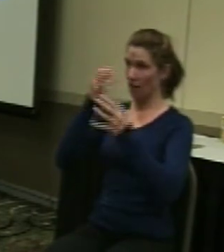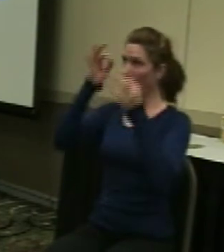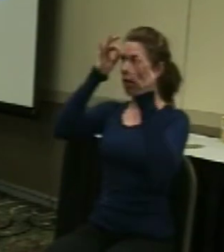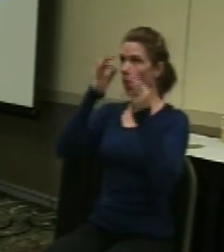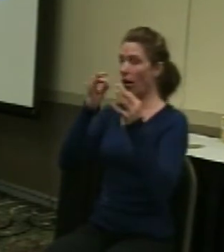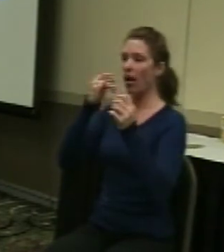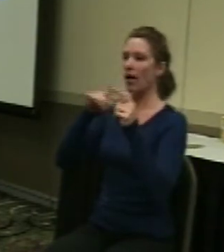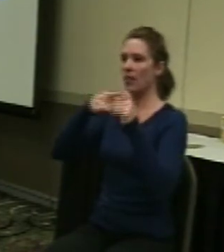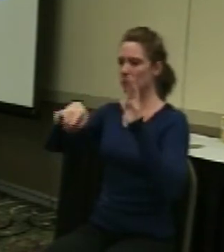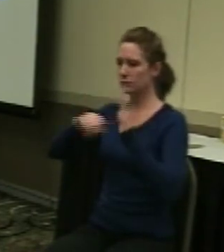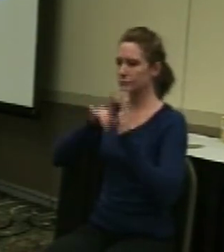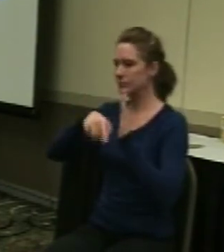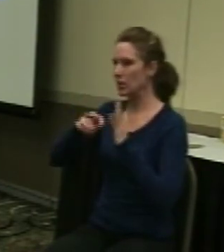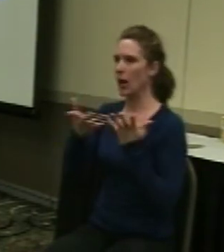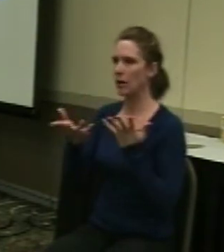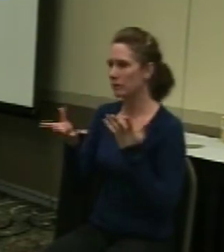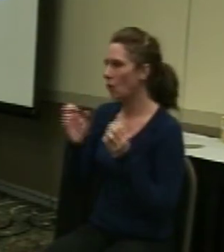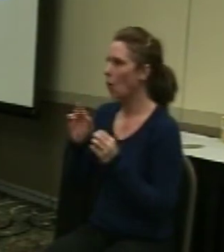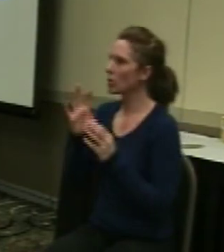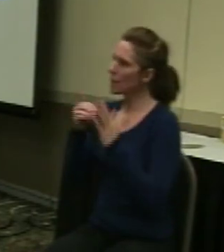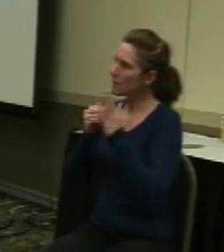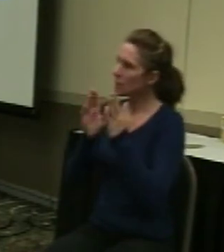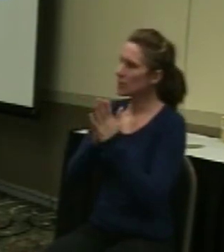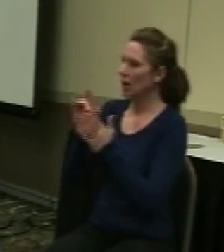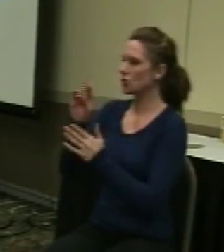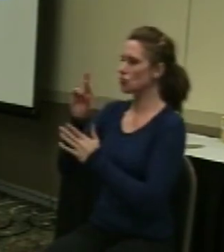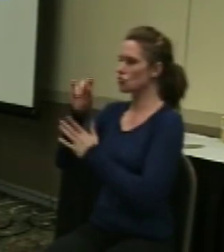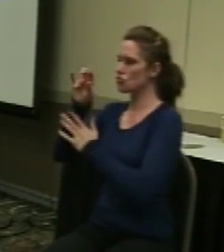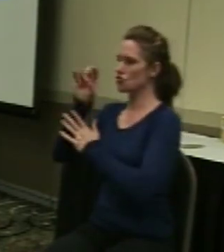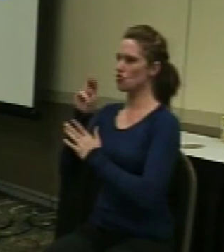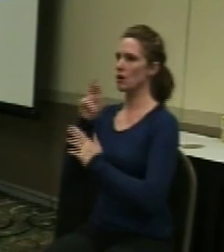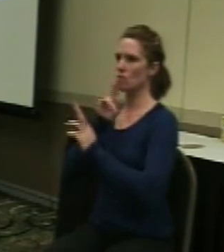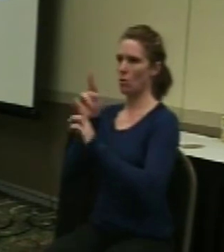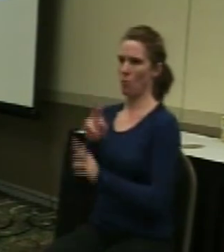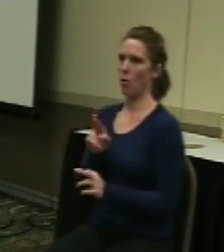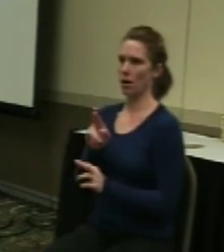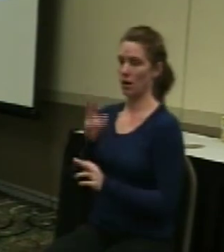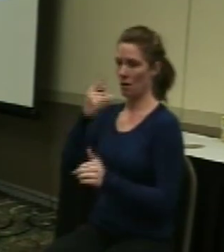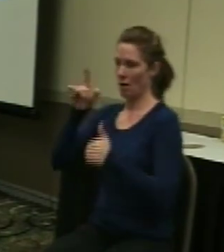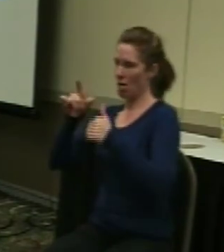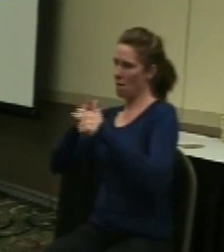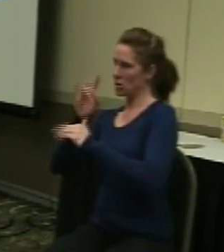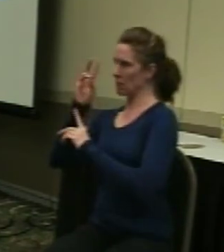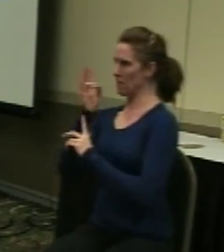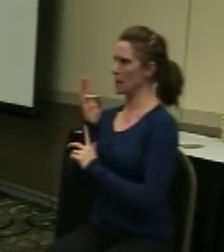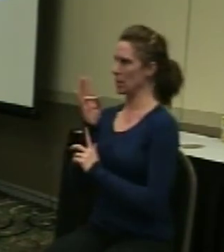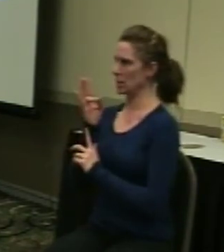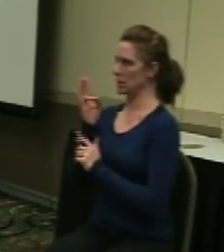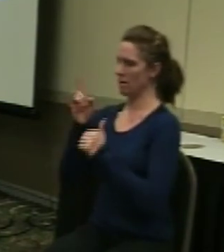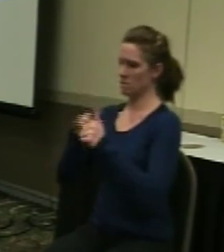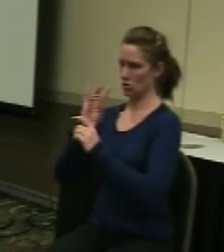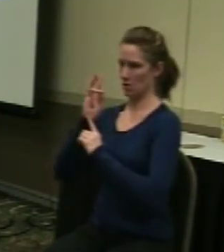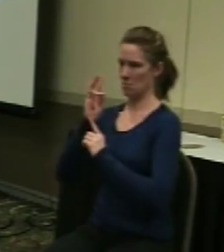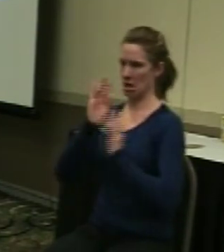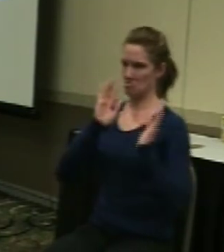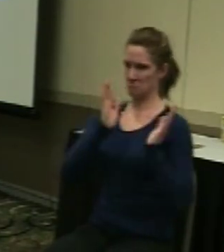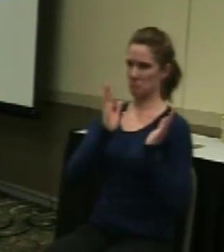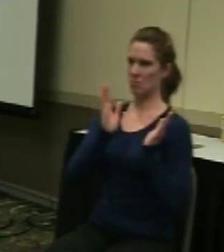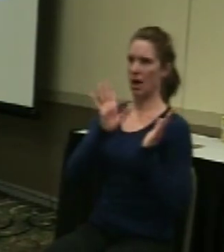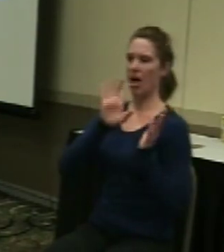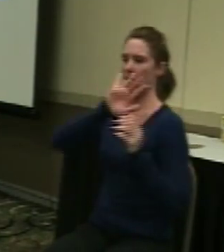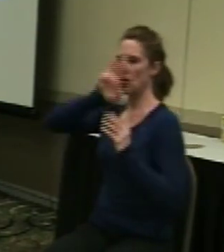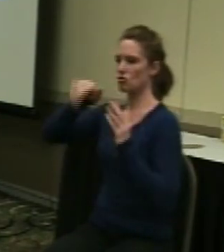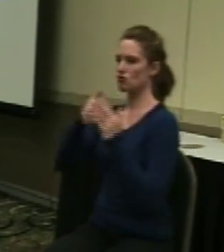do duration recording, and you could say for the first 7 minutes, and then you could do a total